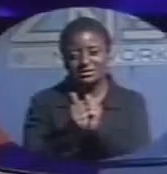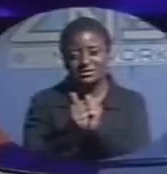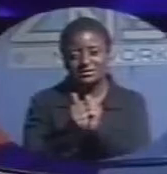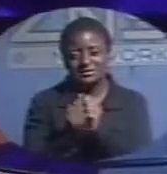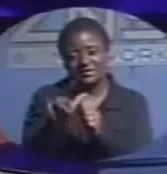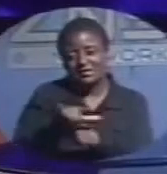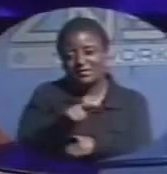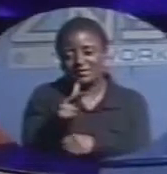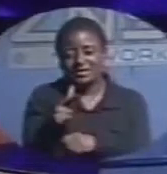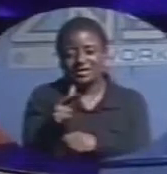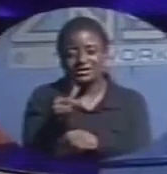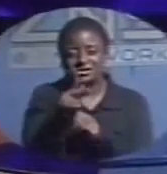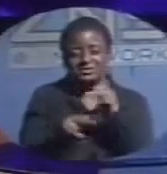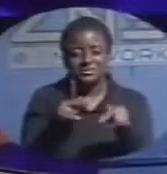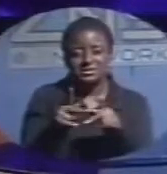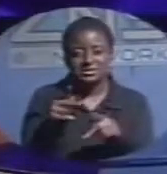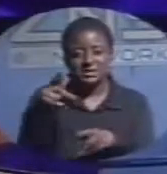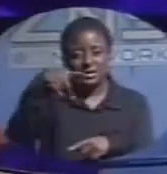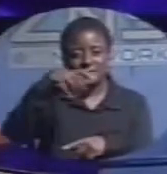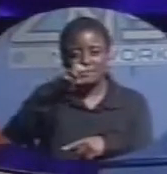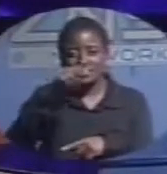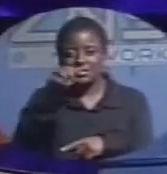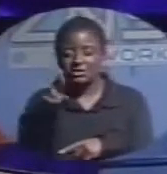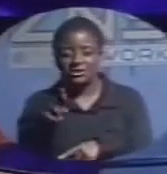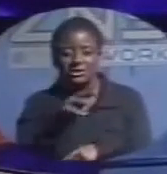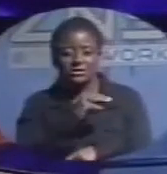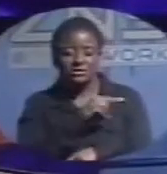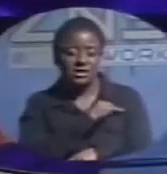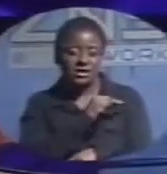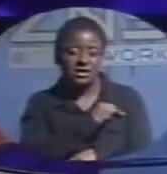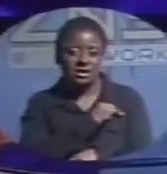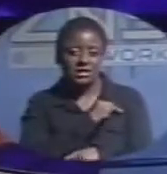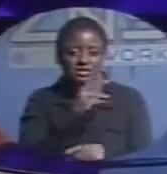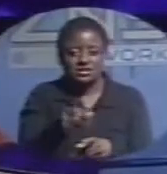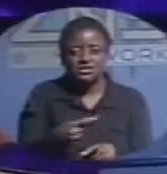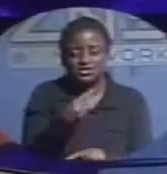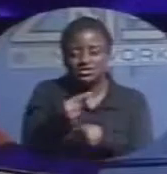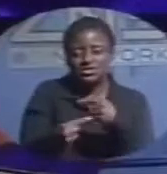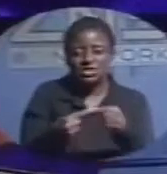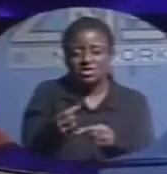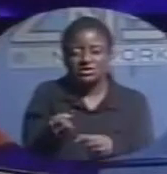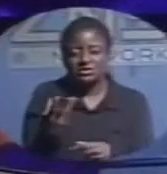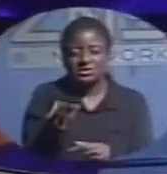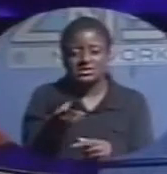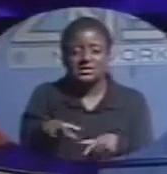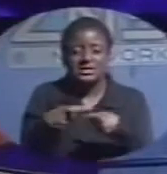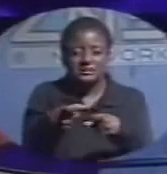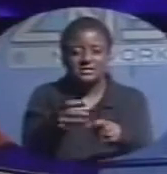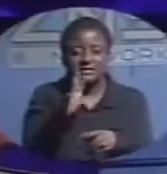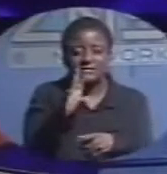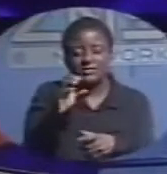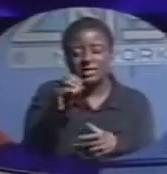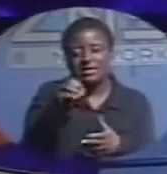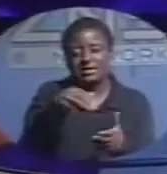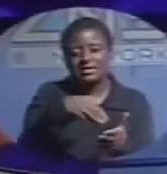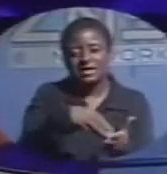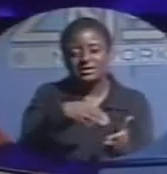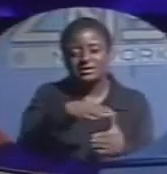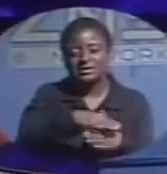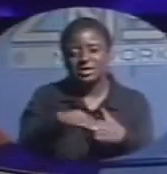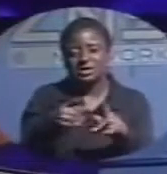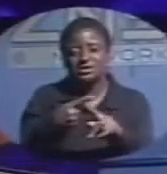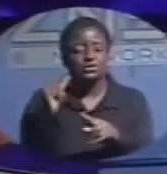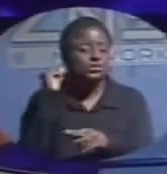fashion mogul Peter Nygard in a generous mood this past weekend. In addition to giving $40,000 to our Golden Knights, Nygard also made